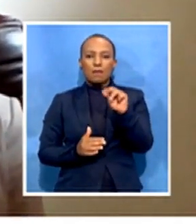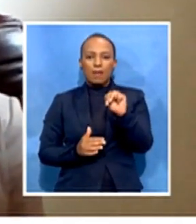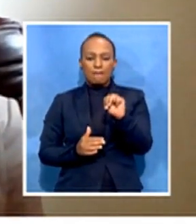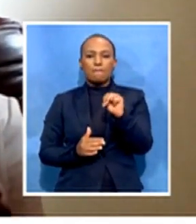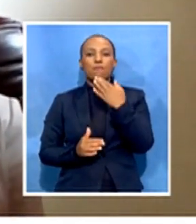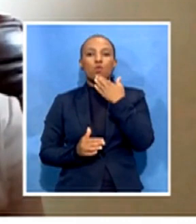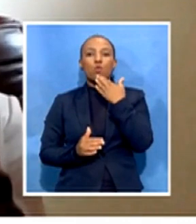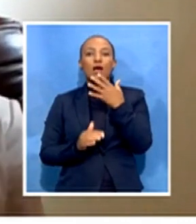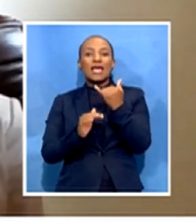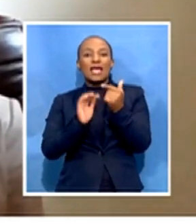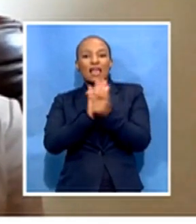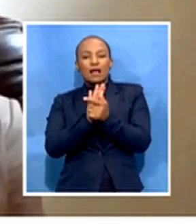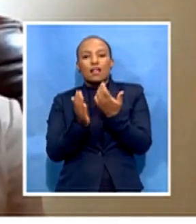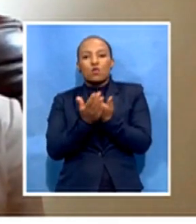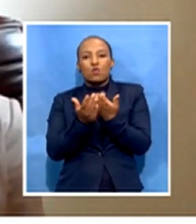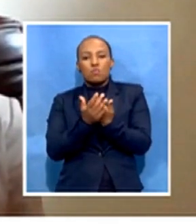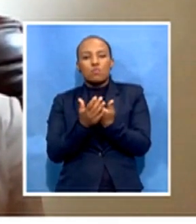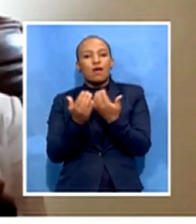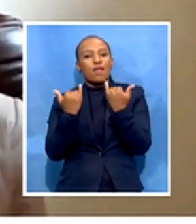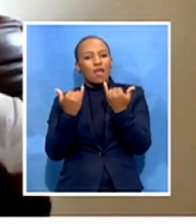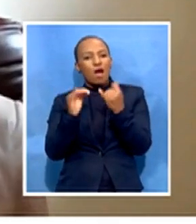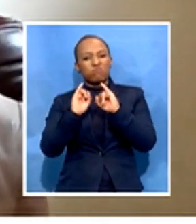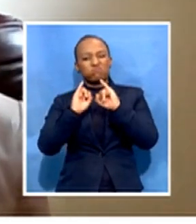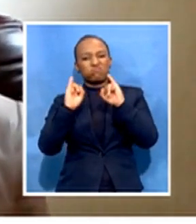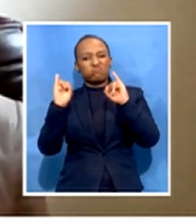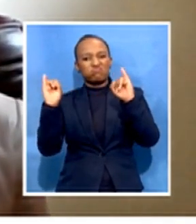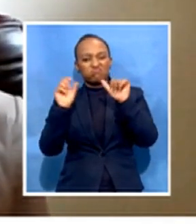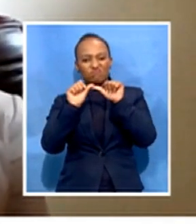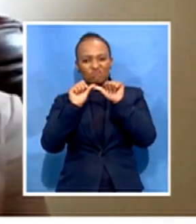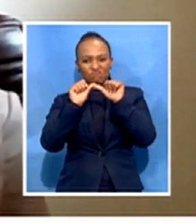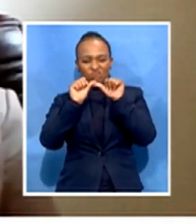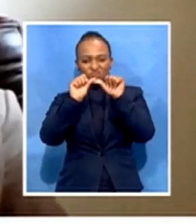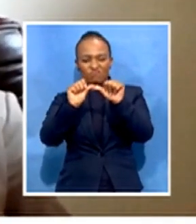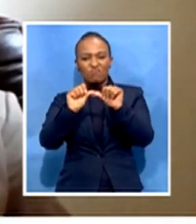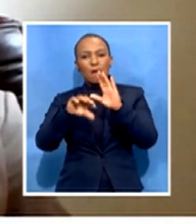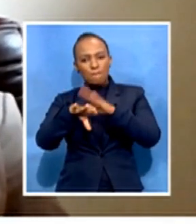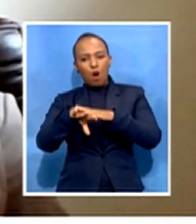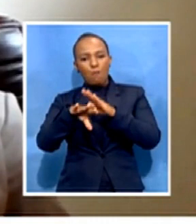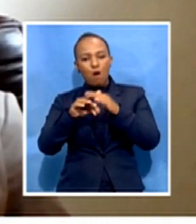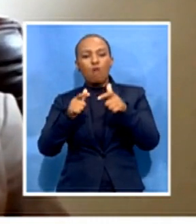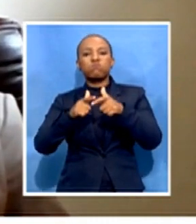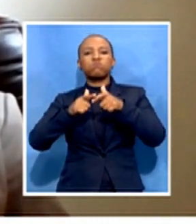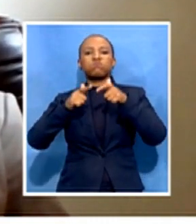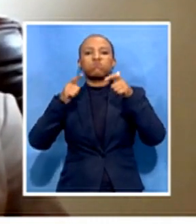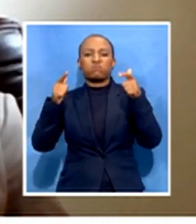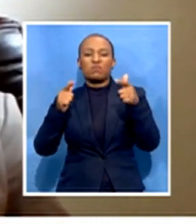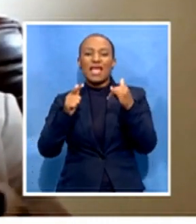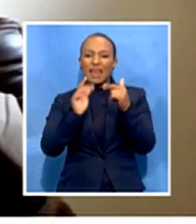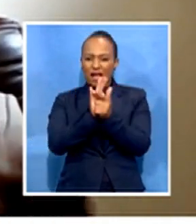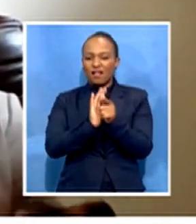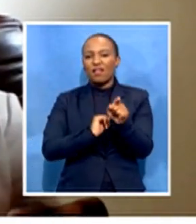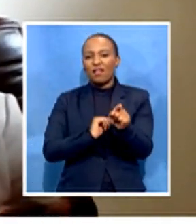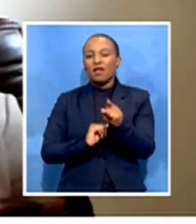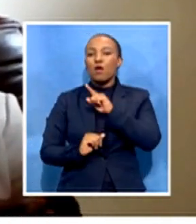growing at almost a similar rate to the licit economy. Zakaria made mention of the fact that,